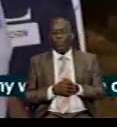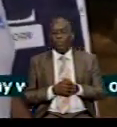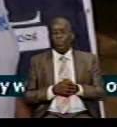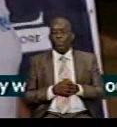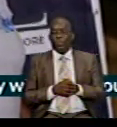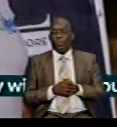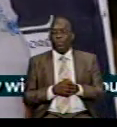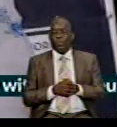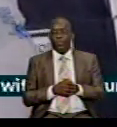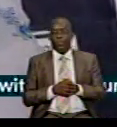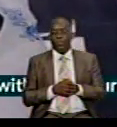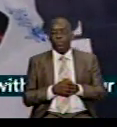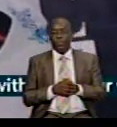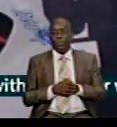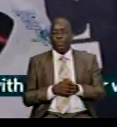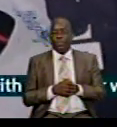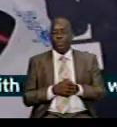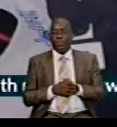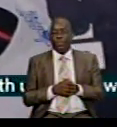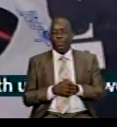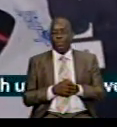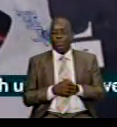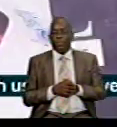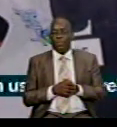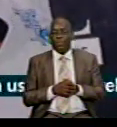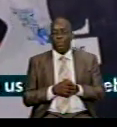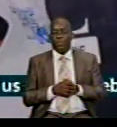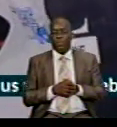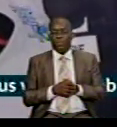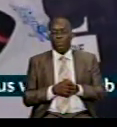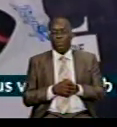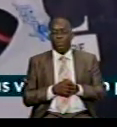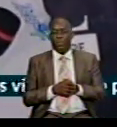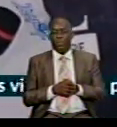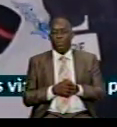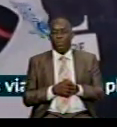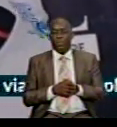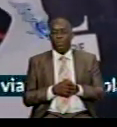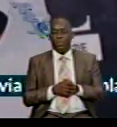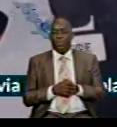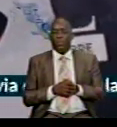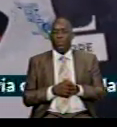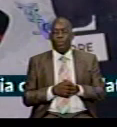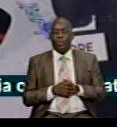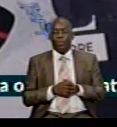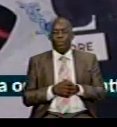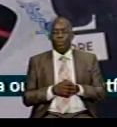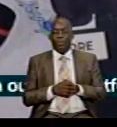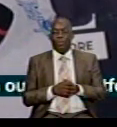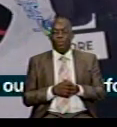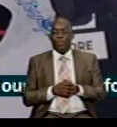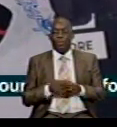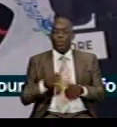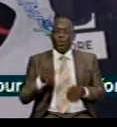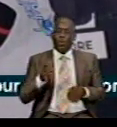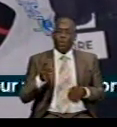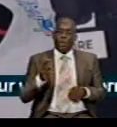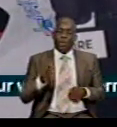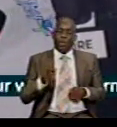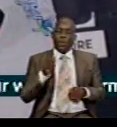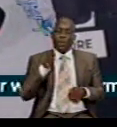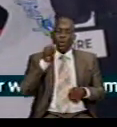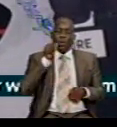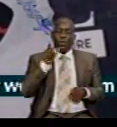standing beside me is Madame Gladys, who had an accident 4 months ago and suffered from a dislocation on her